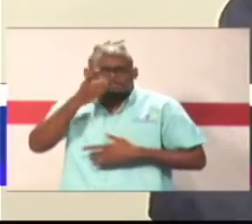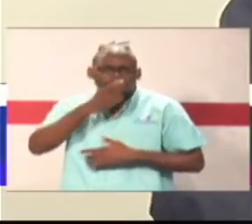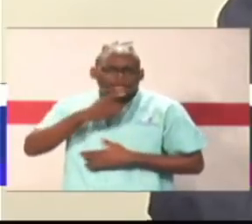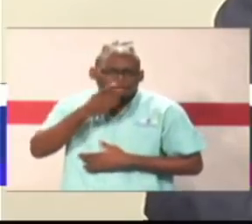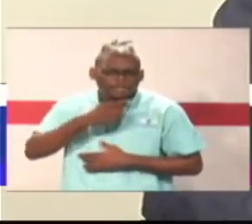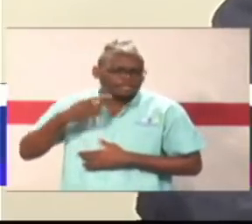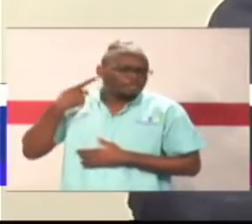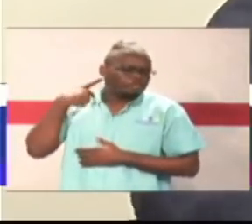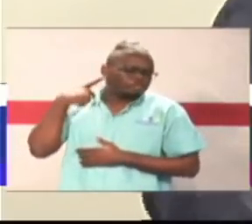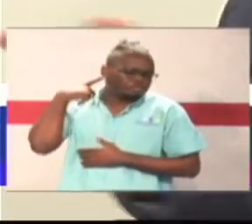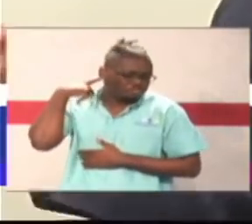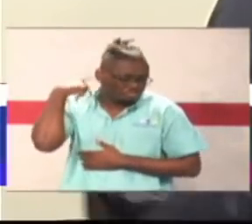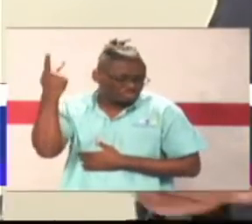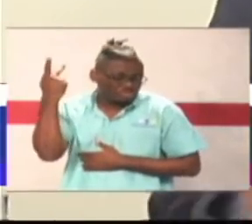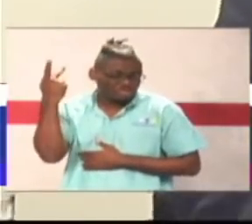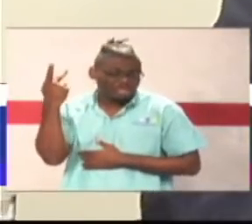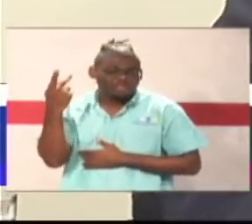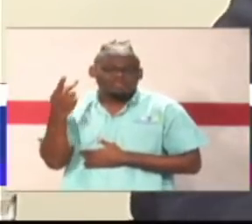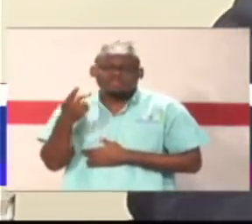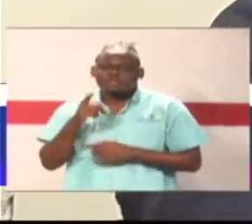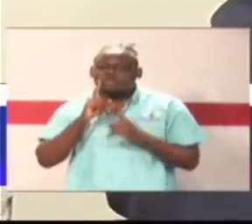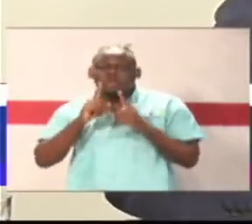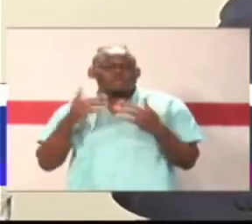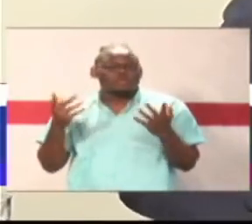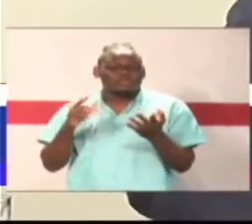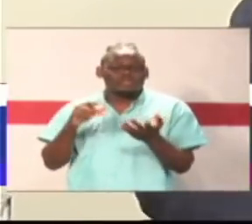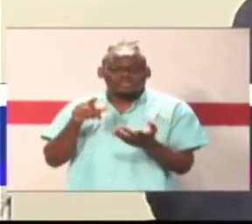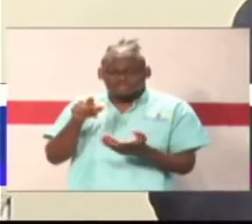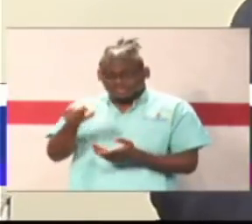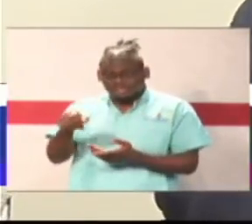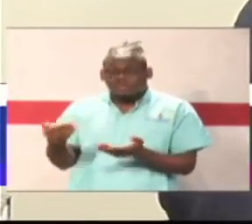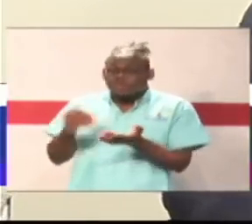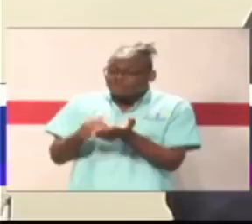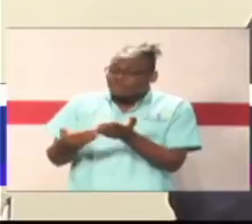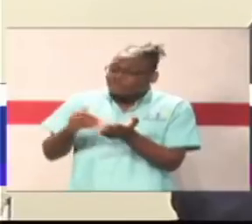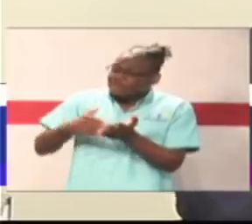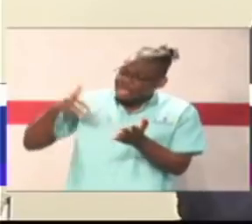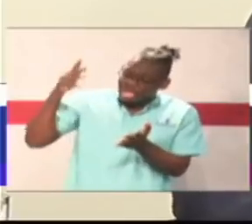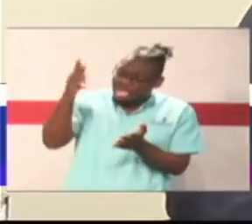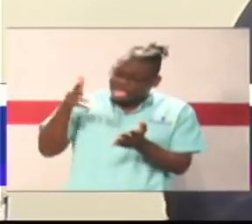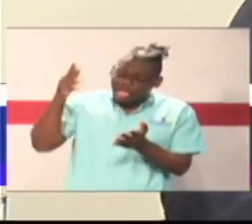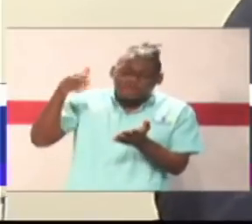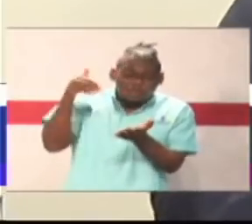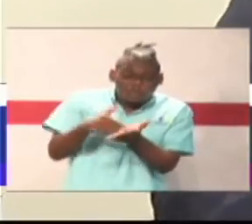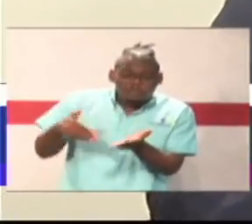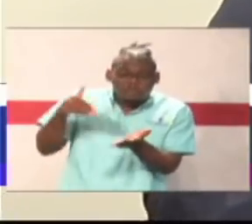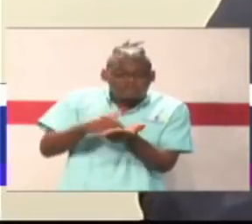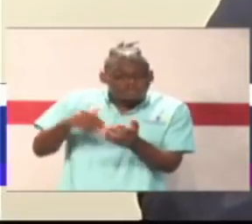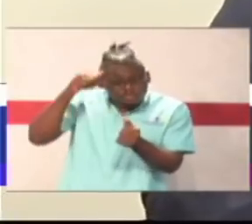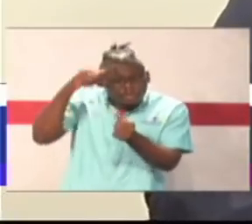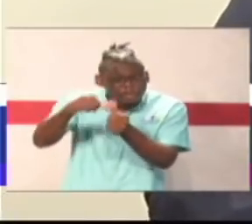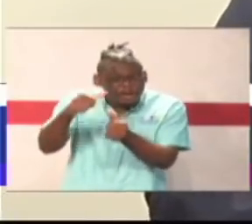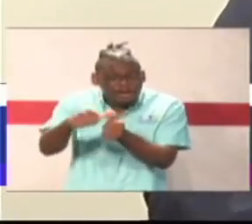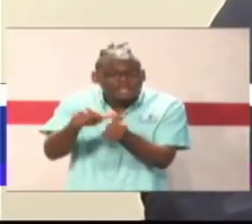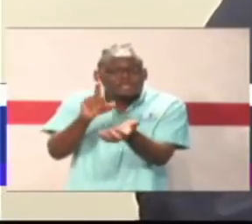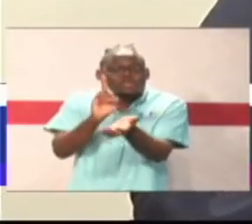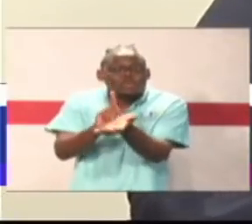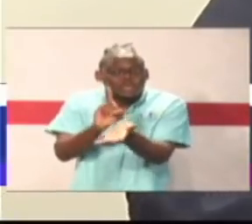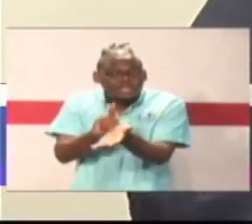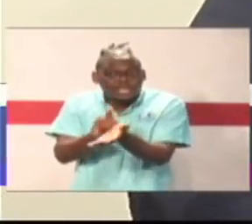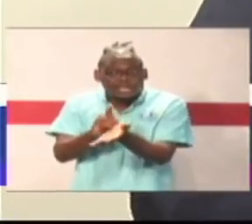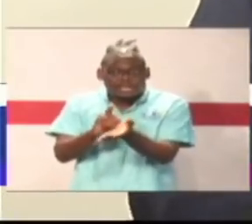We have been talking, and Dr. Hines and other professionals like Dr. Hamid, Ms. Michelle Ash, who was here